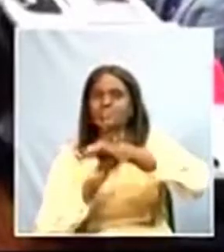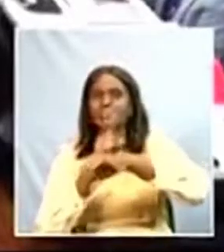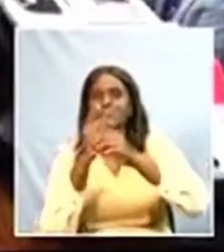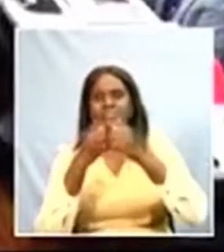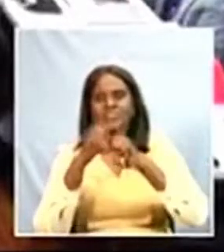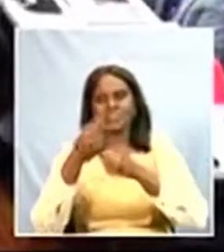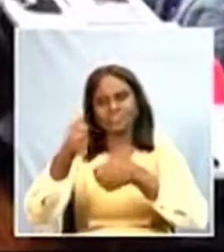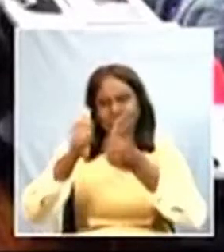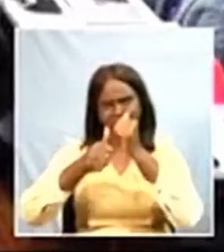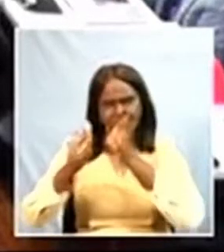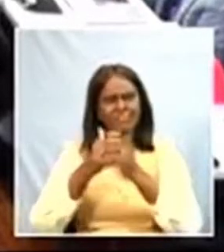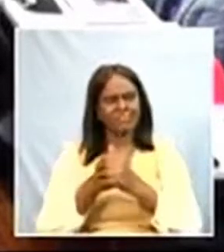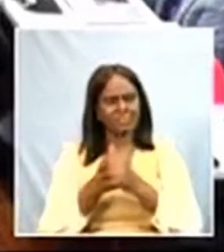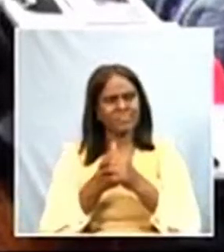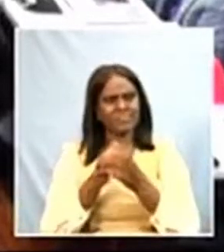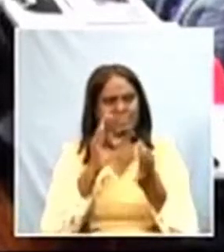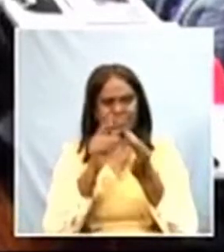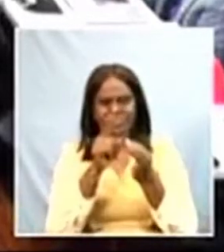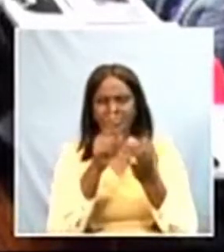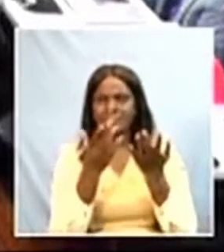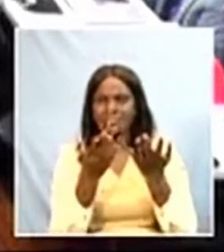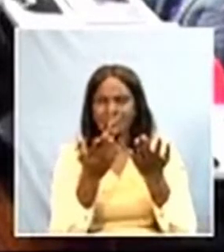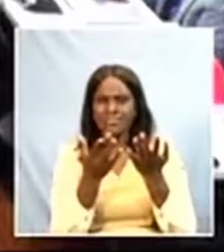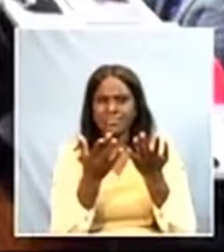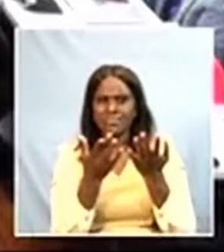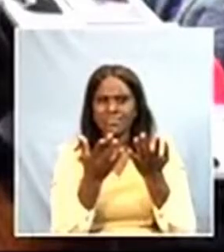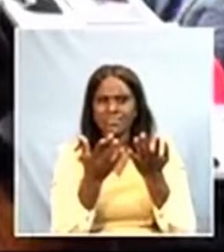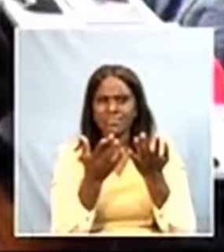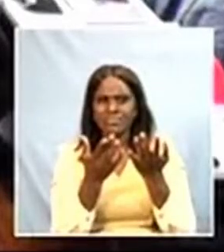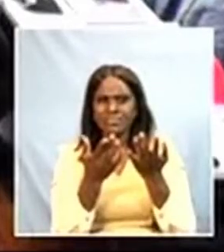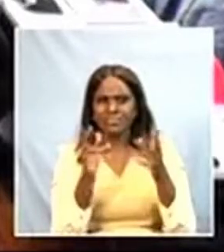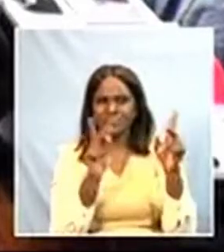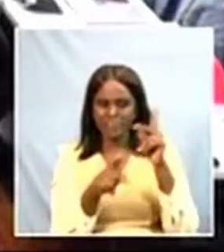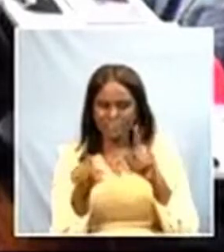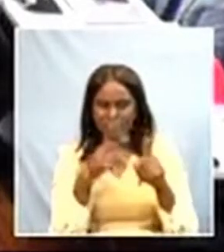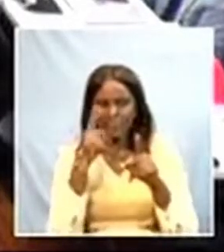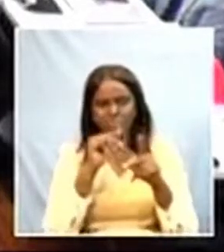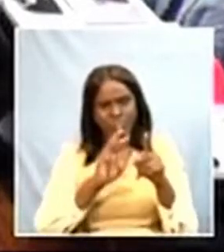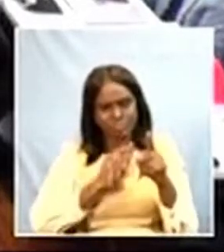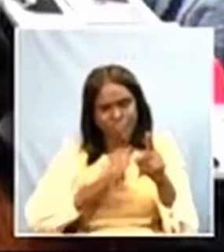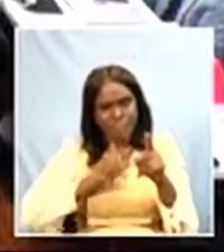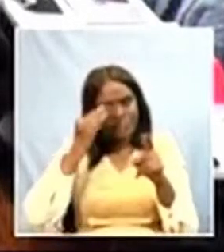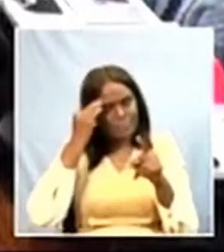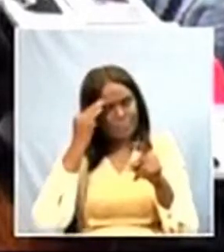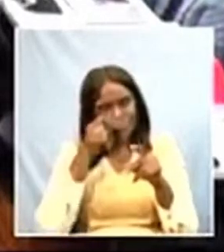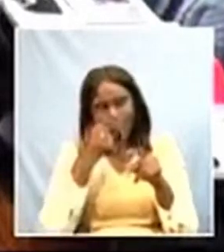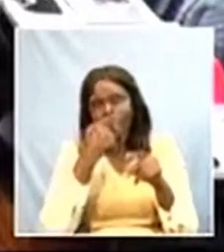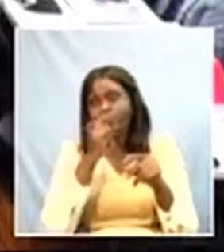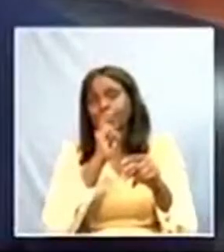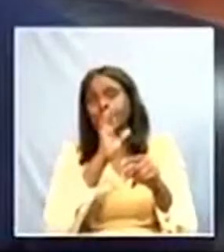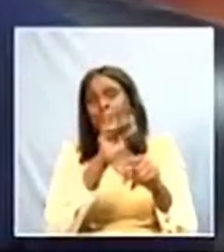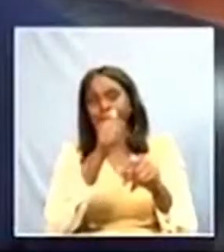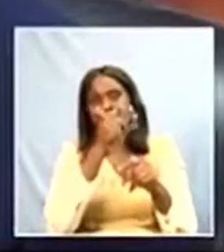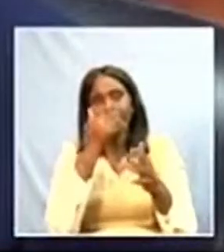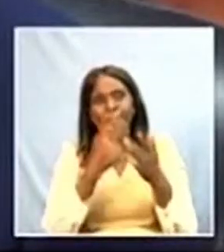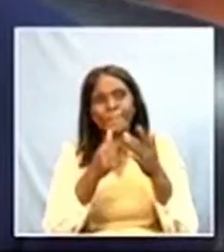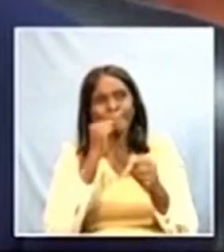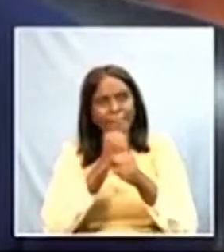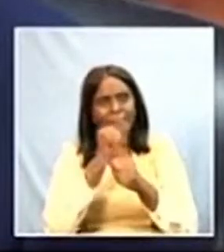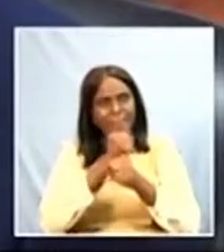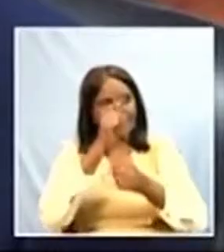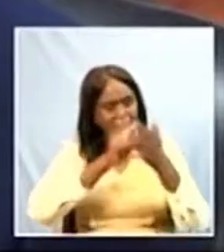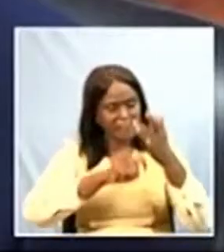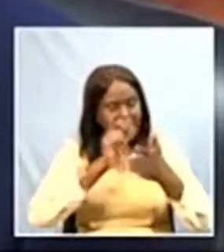Even yourselves, if you are the people that we know are supposed to be there, you are supposed to do your